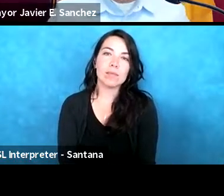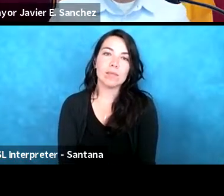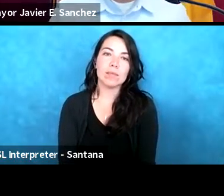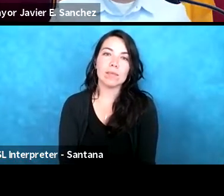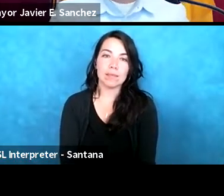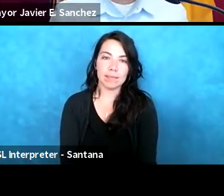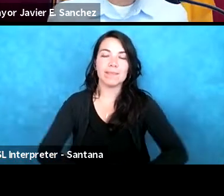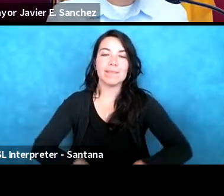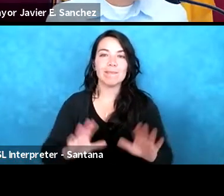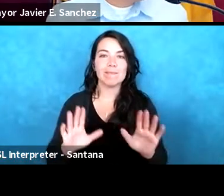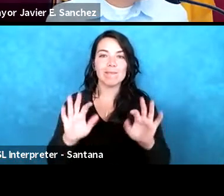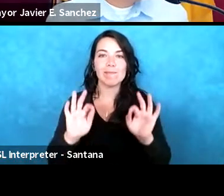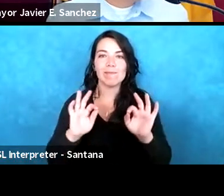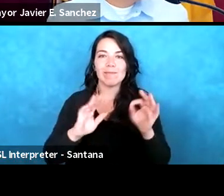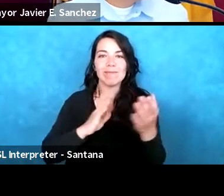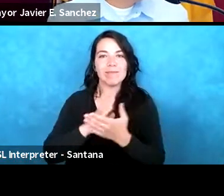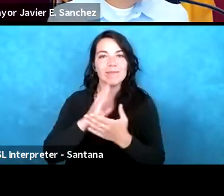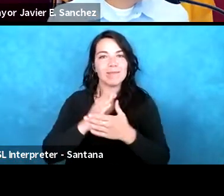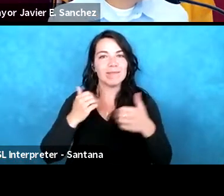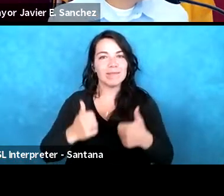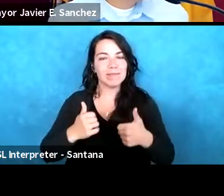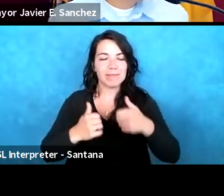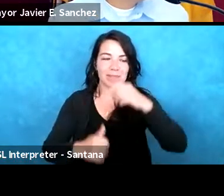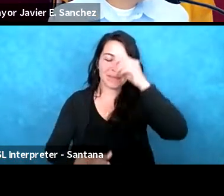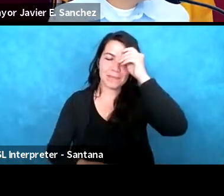All right, very well.